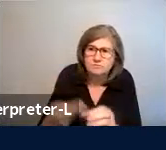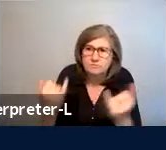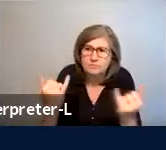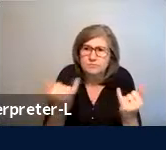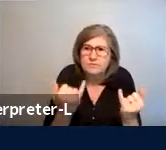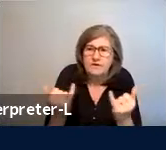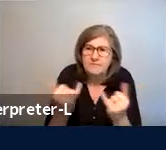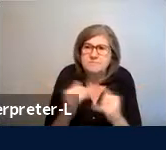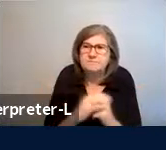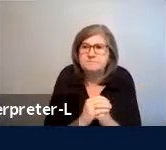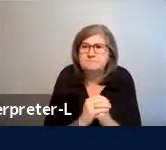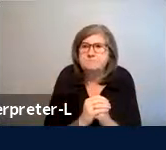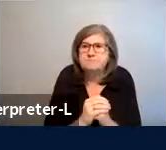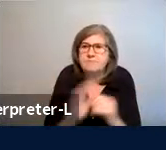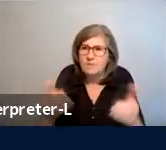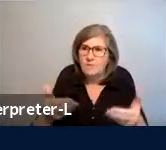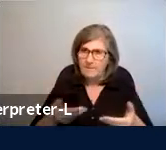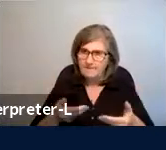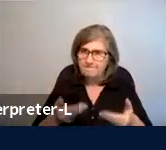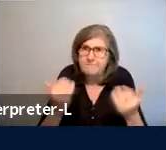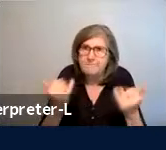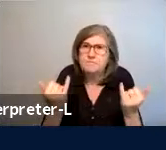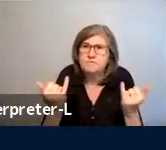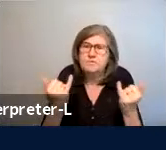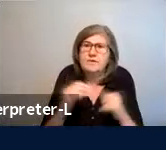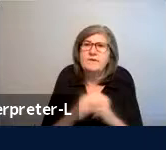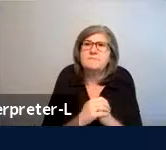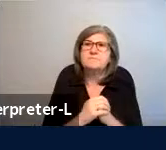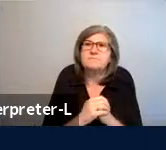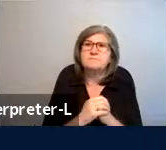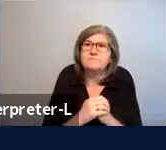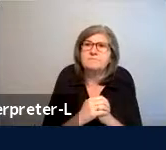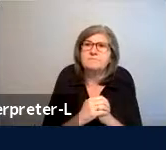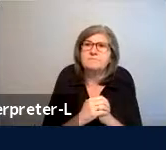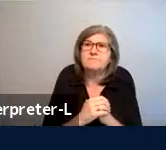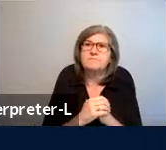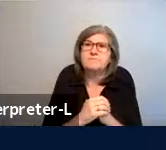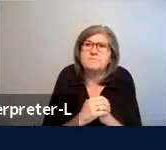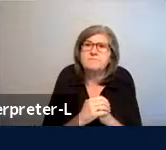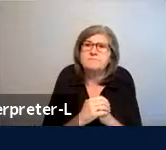today. Welcome. I think